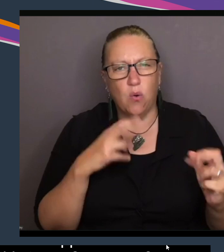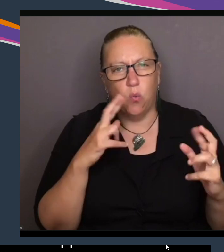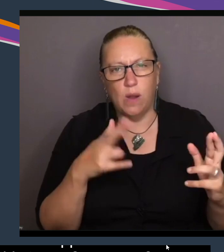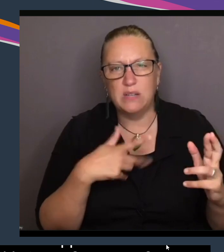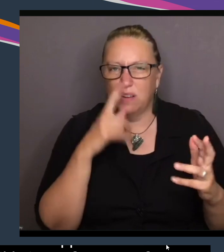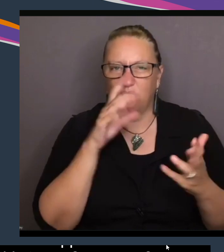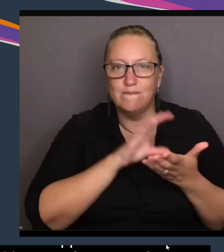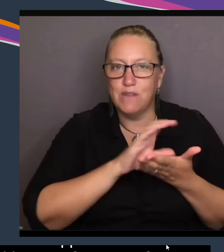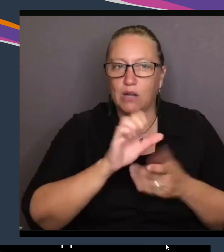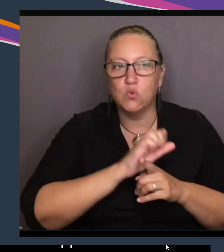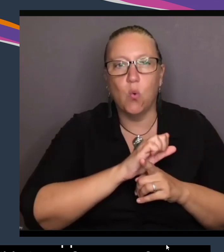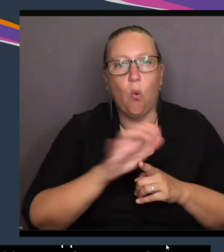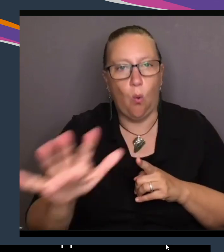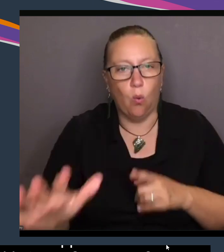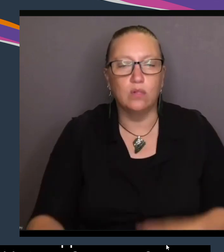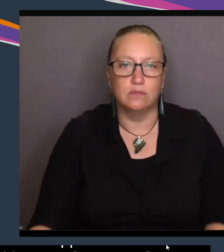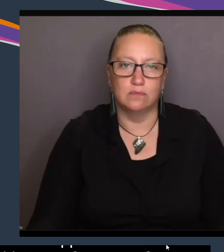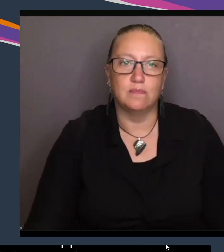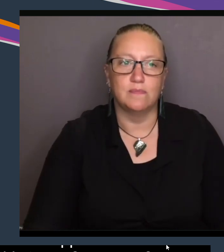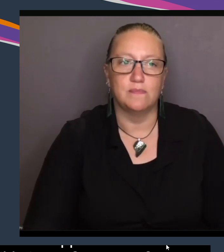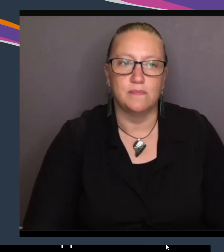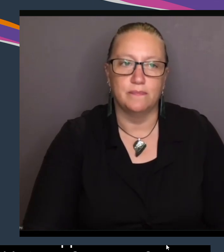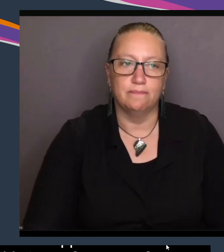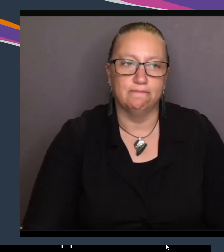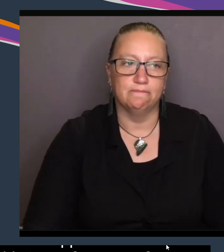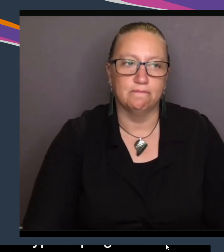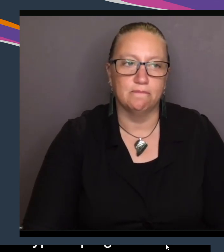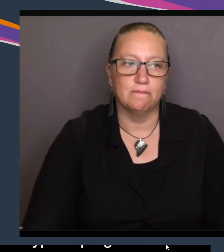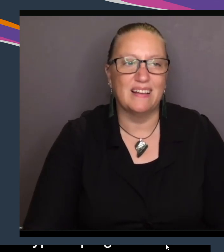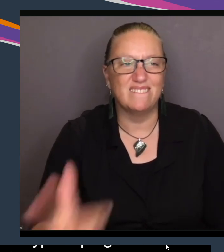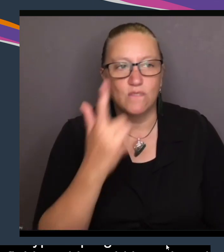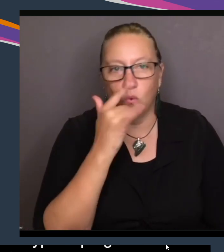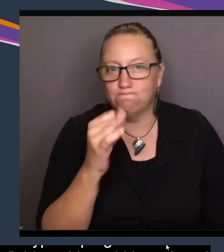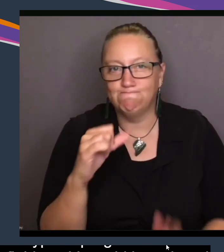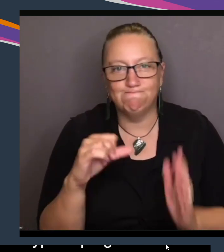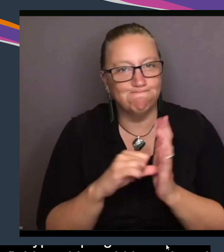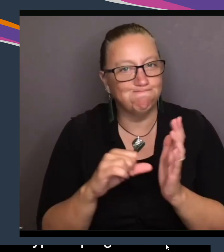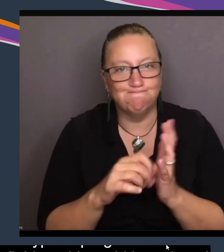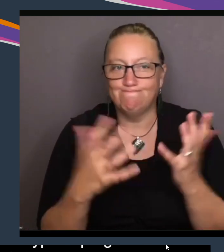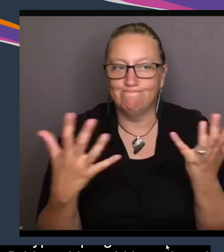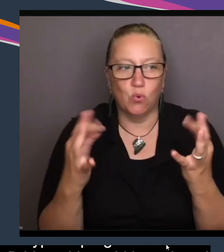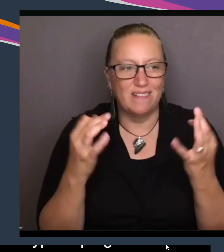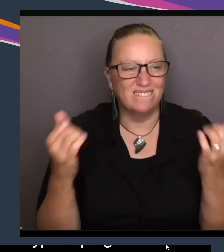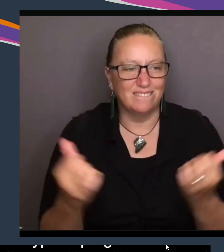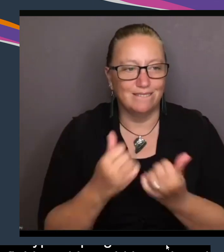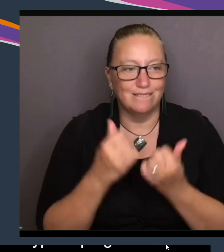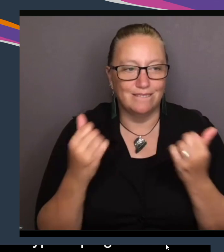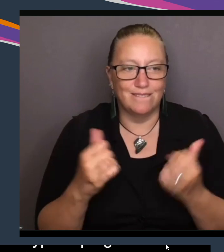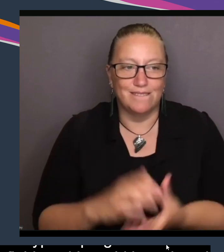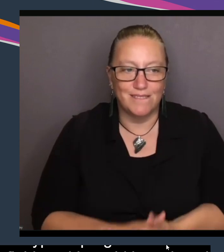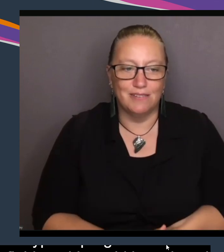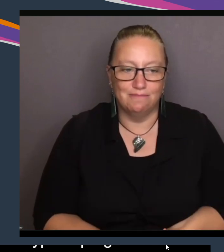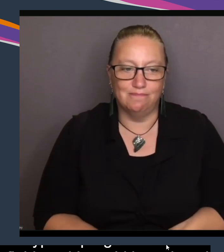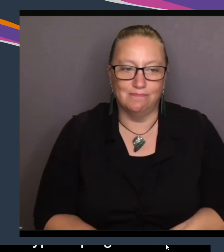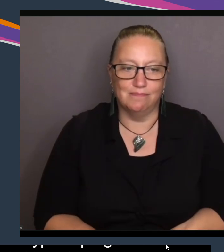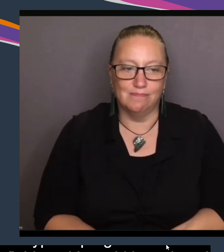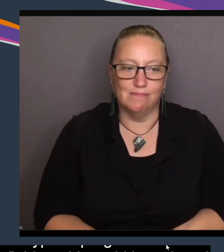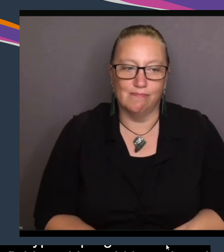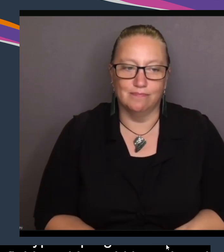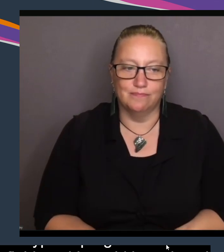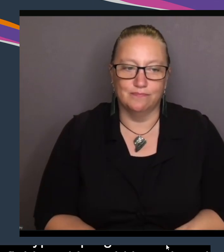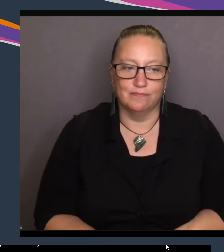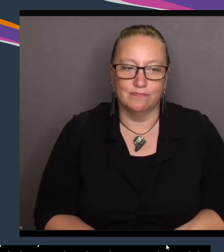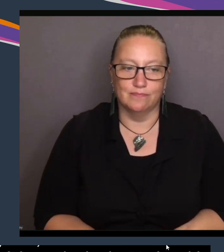didn't have the budget to be able to do that. The independent assessment panel had the tough job of recommending candidates for